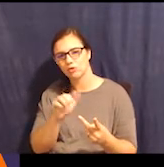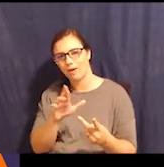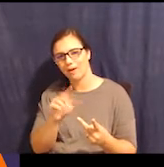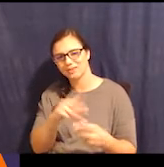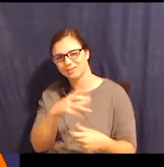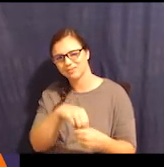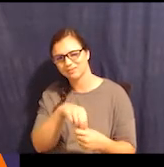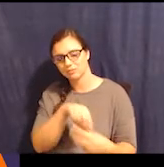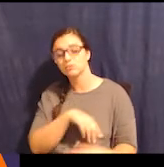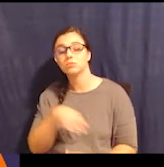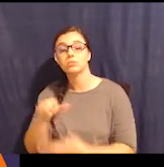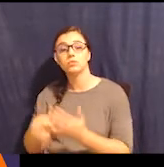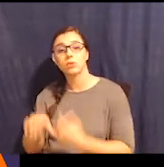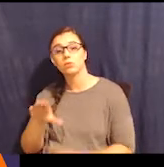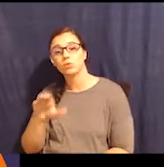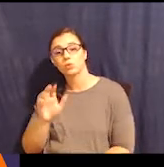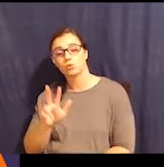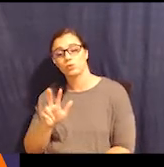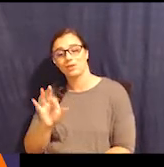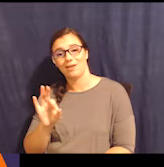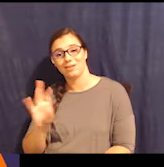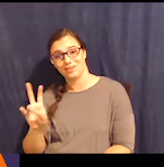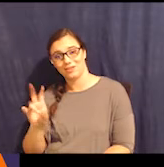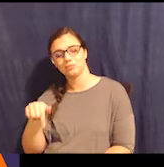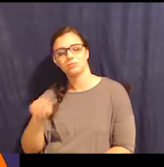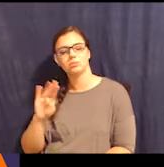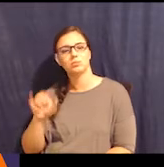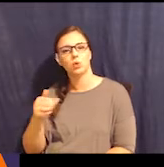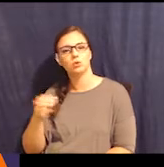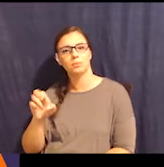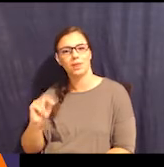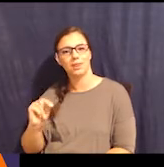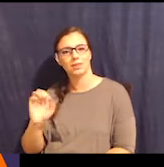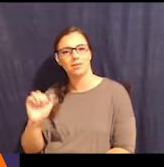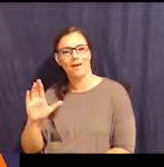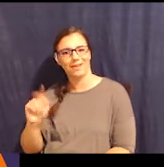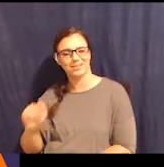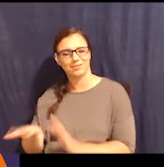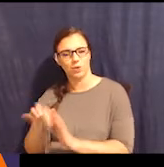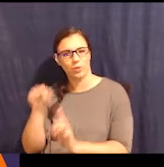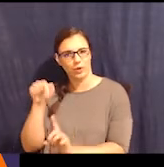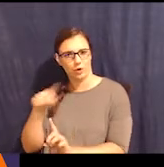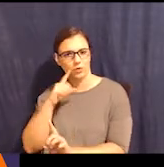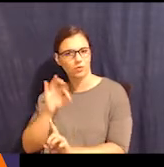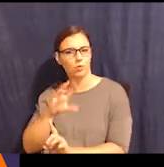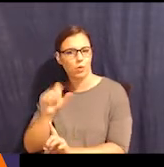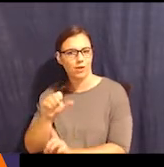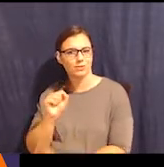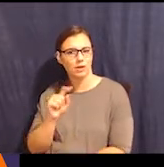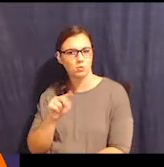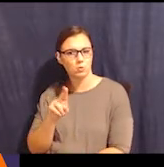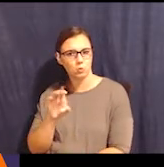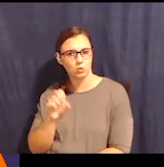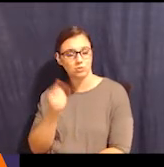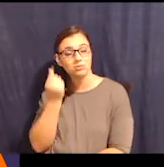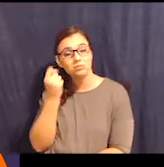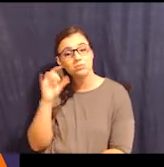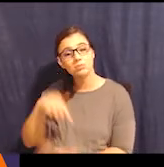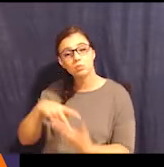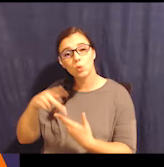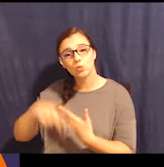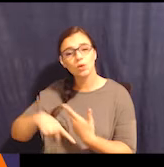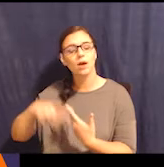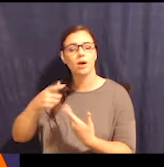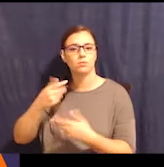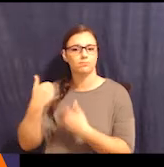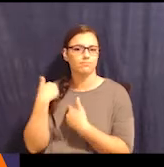is found, of the Florida statutes. The program is responsible for the oversight of a statewide system of care for